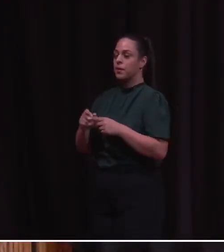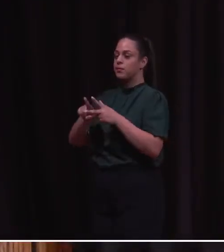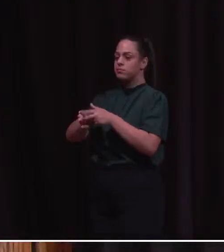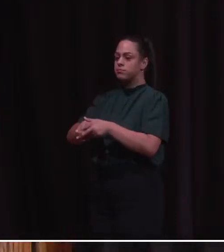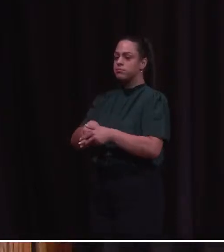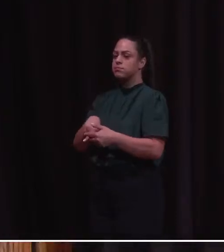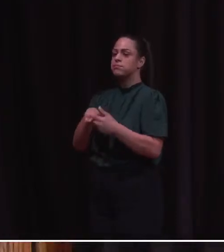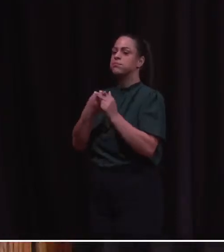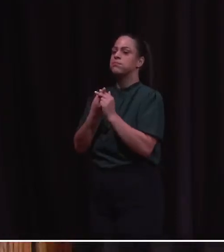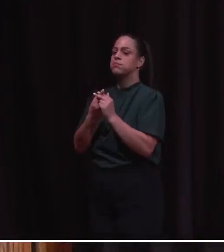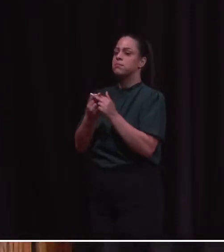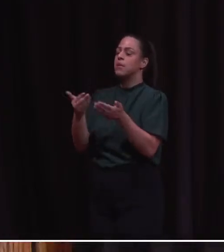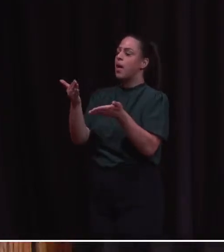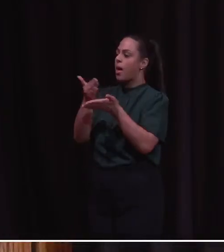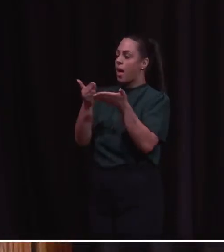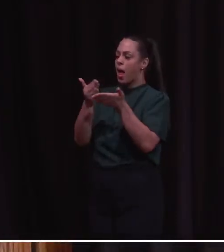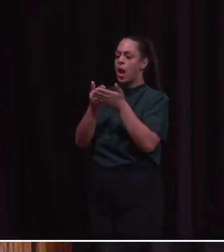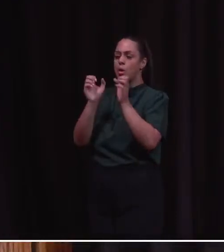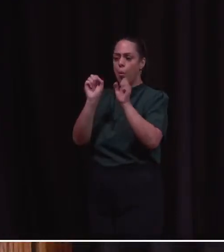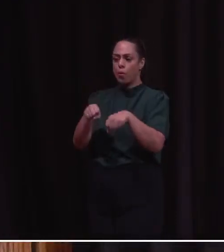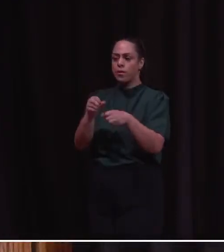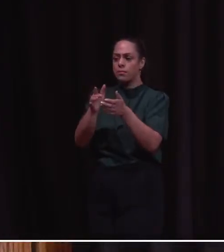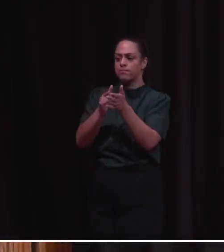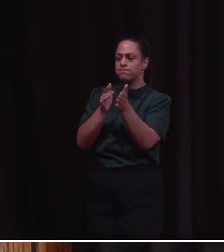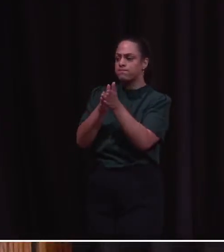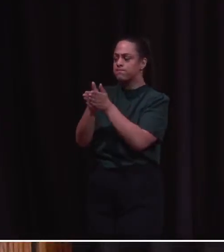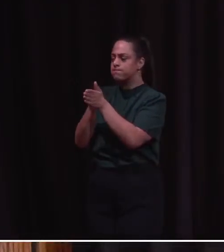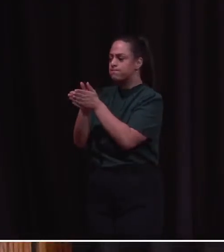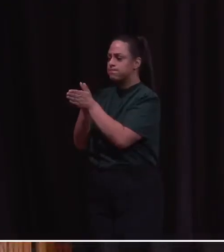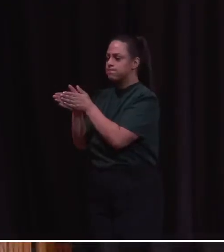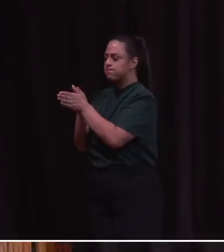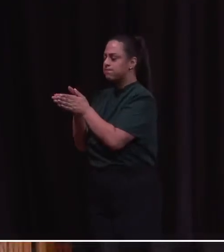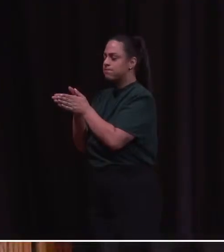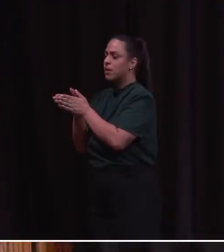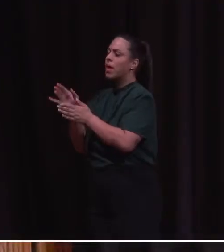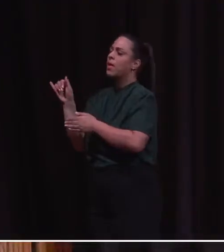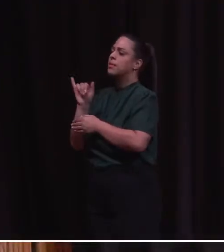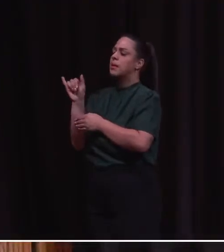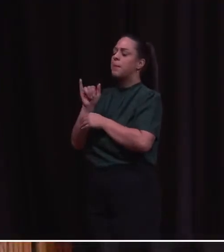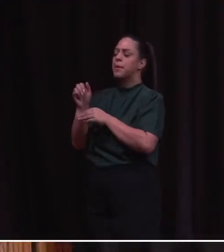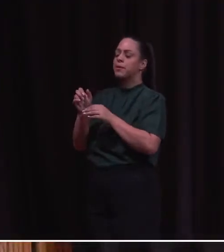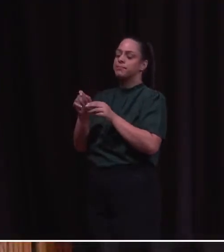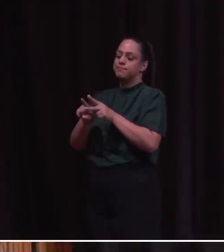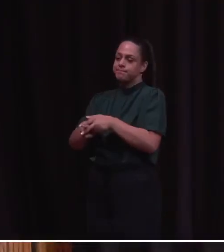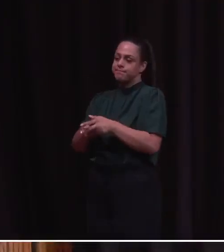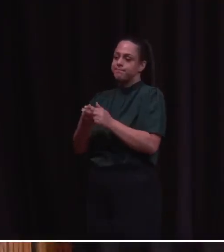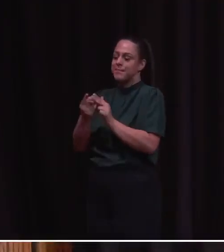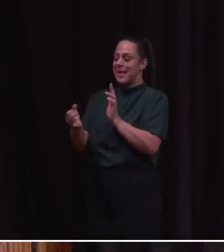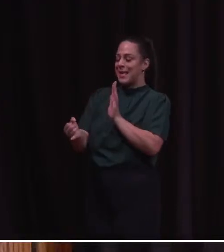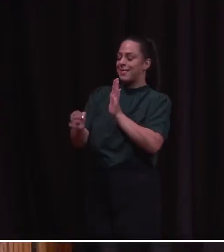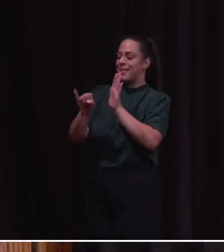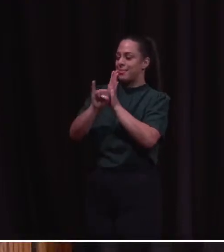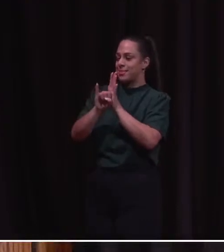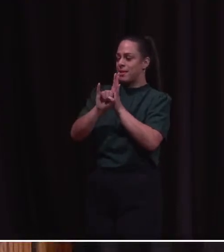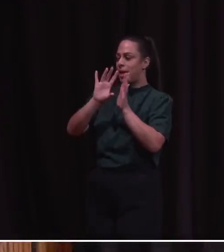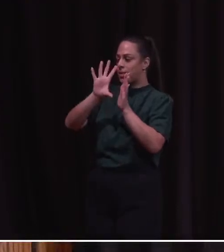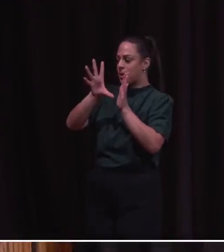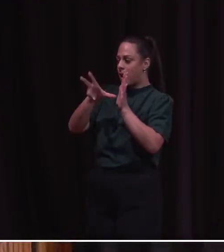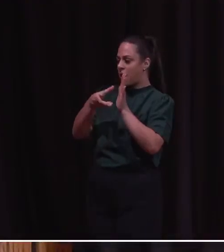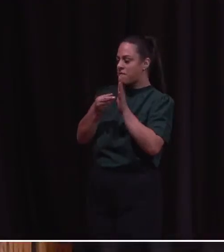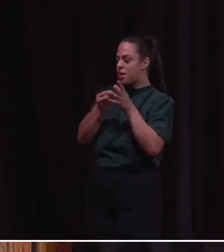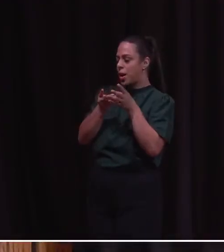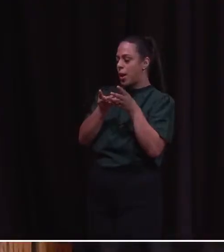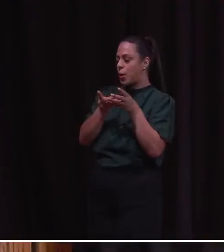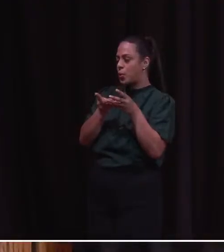from a degraded African identity. White supremacy is the current context